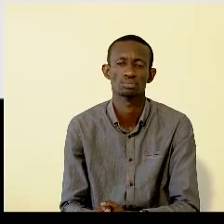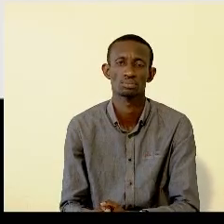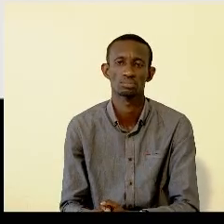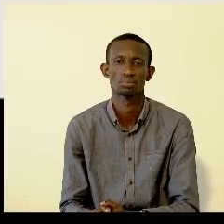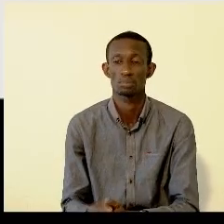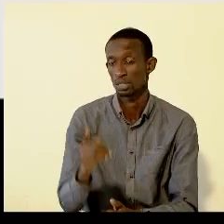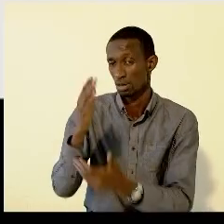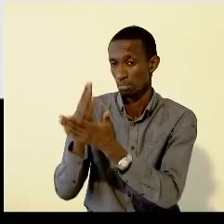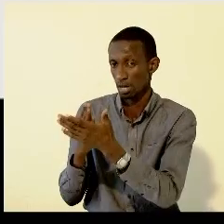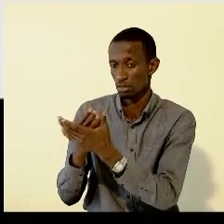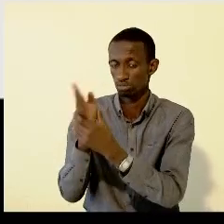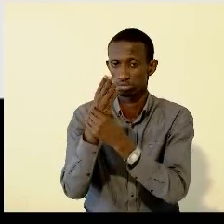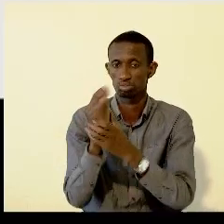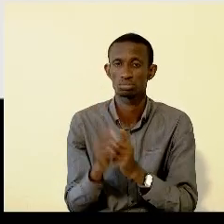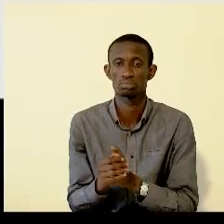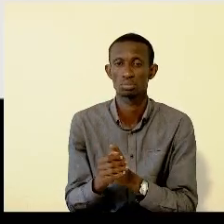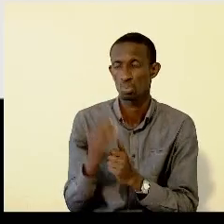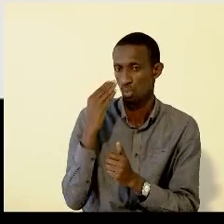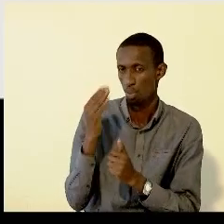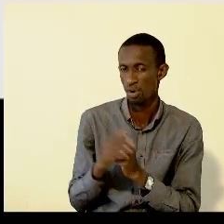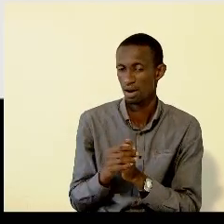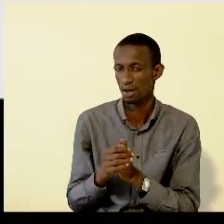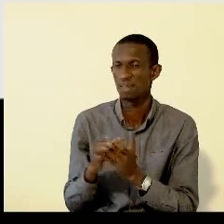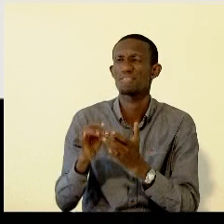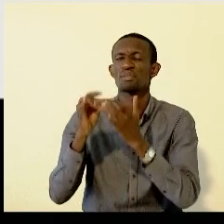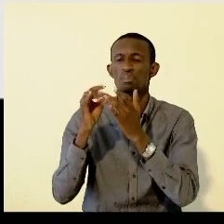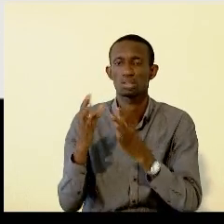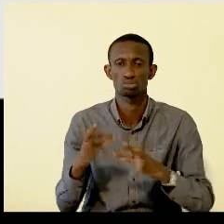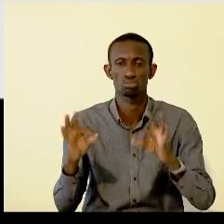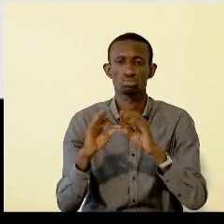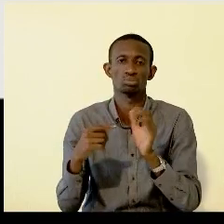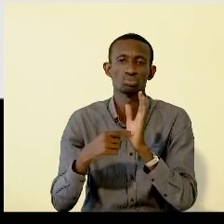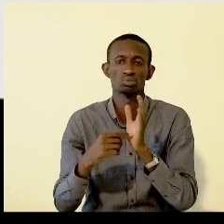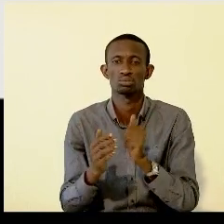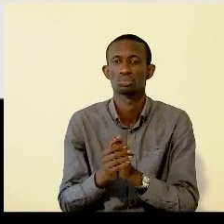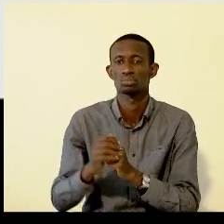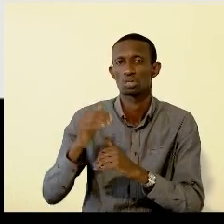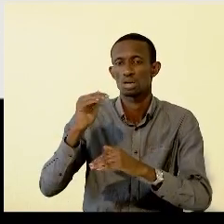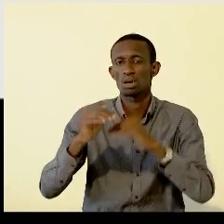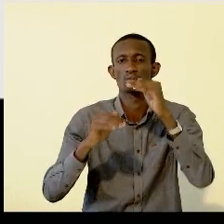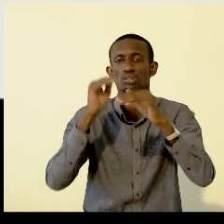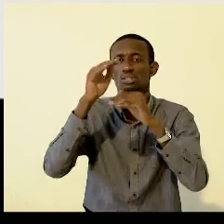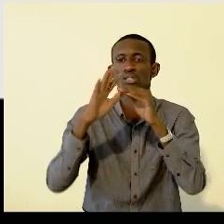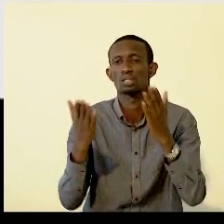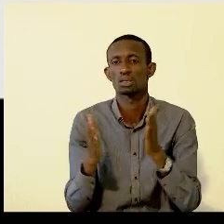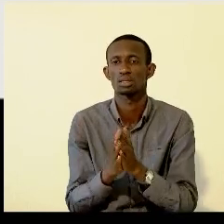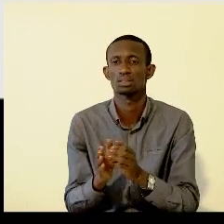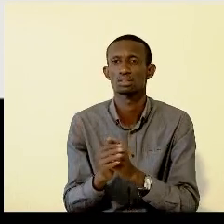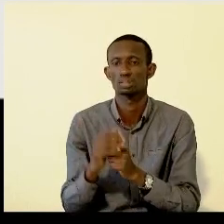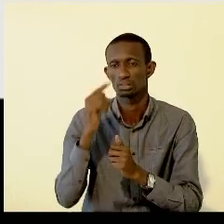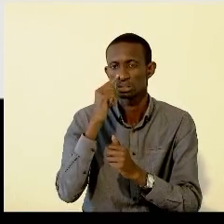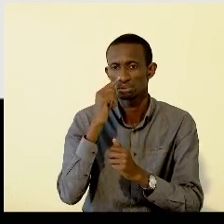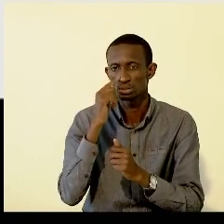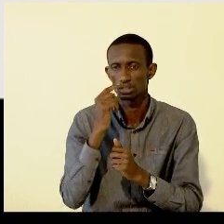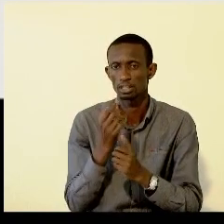of the leaf are often modified for special functions such as climbing and substrate attachment. Here,